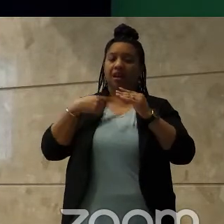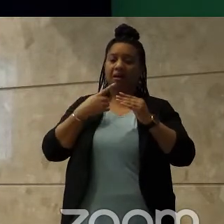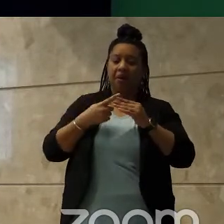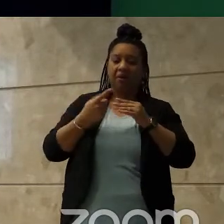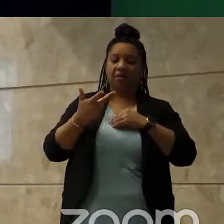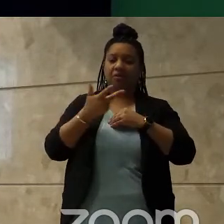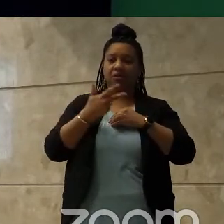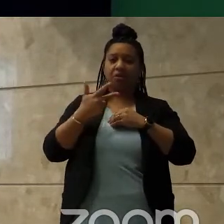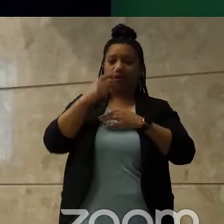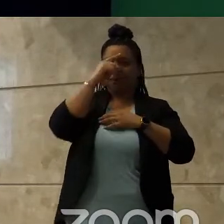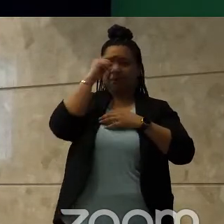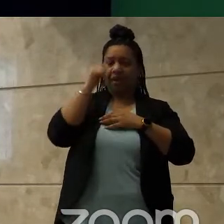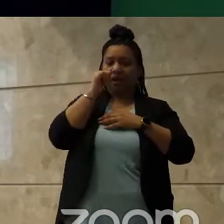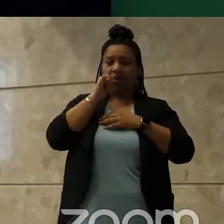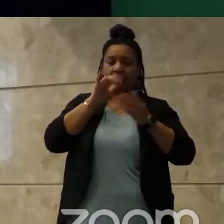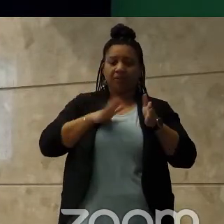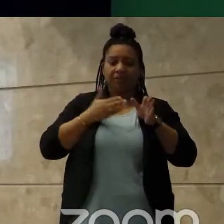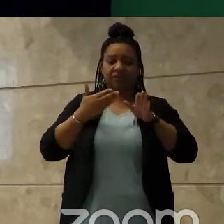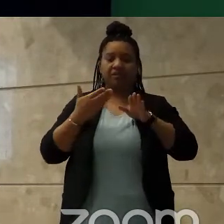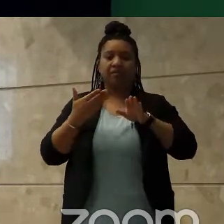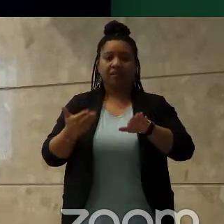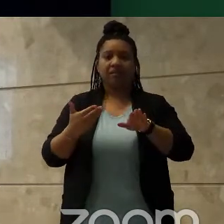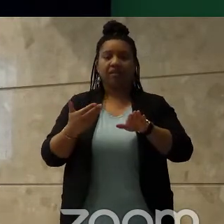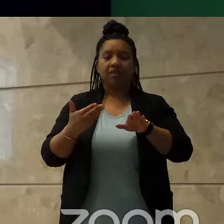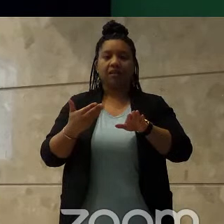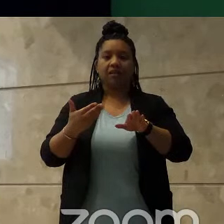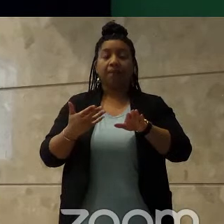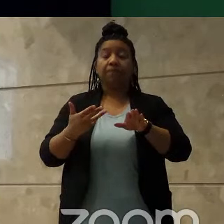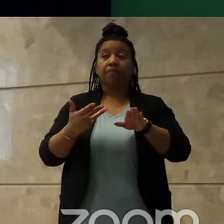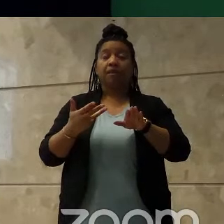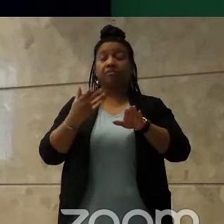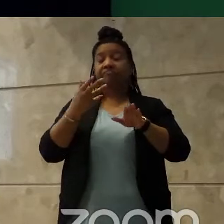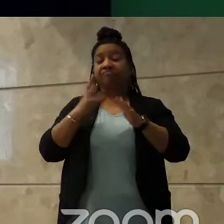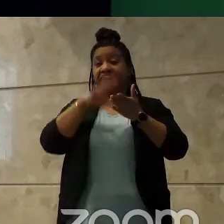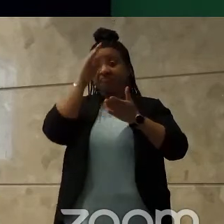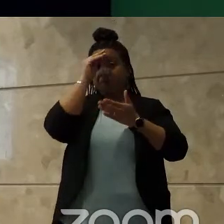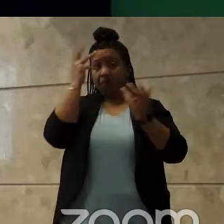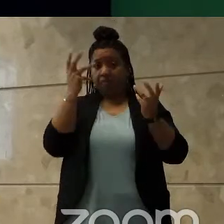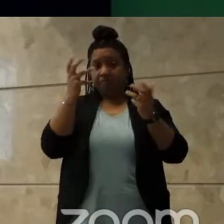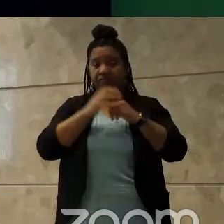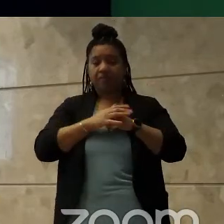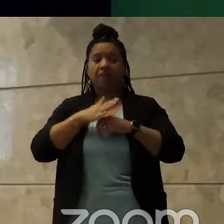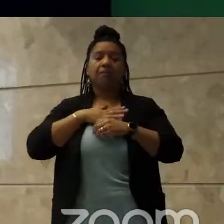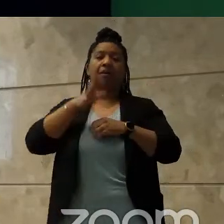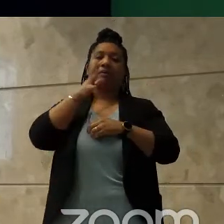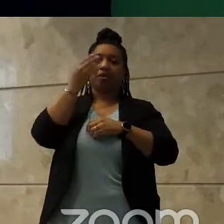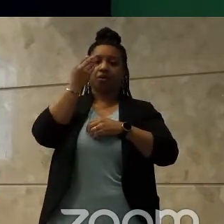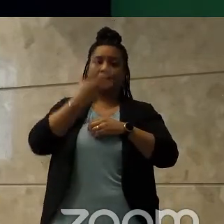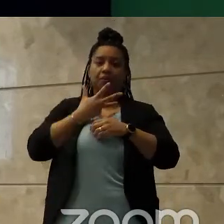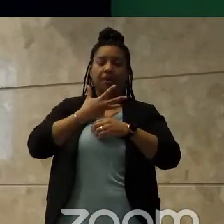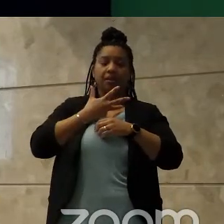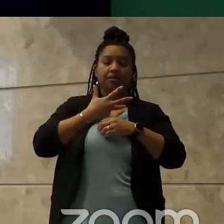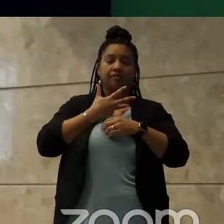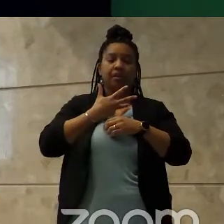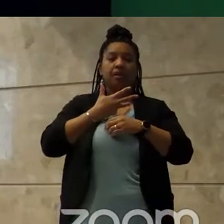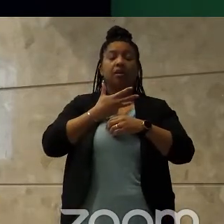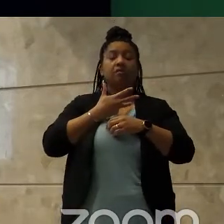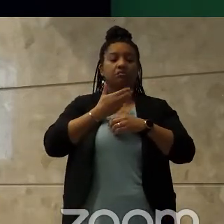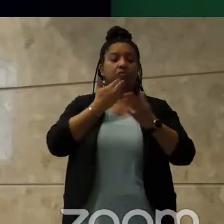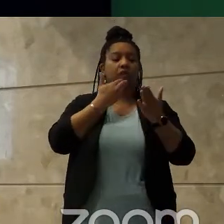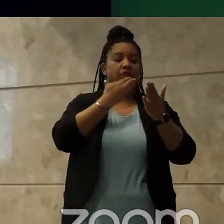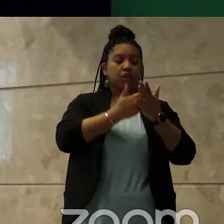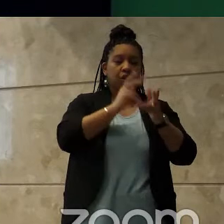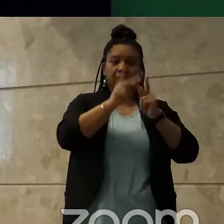these little black girls. And what it taught me was something my mother had said, Freeman, there are good people of any